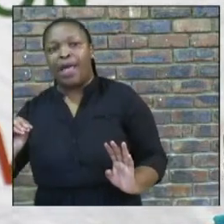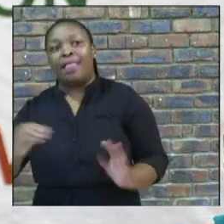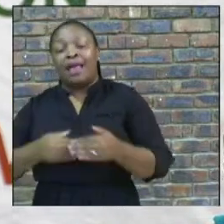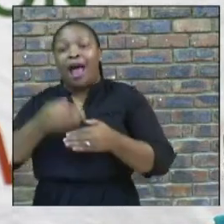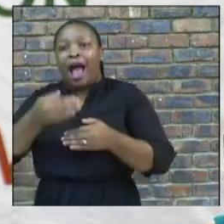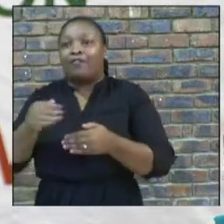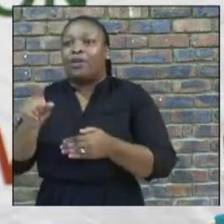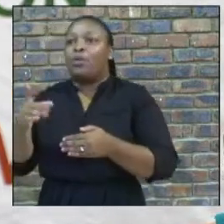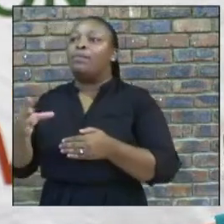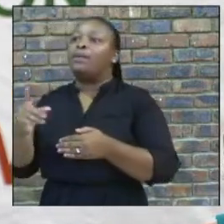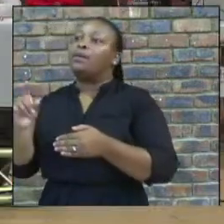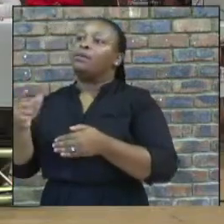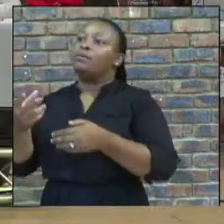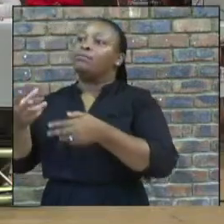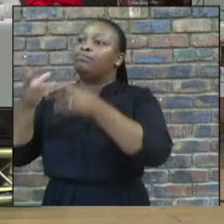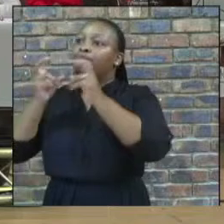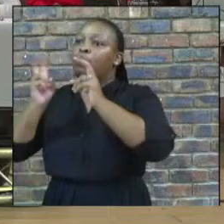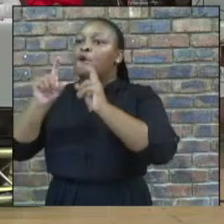much.